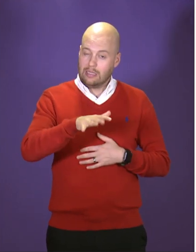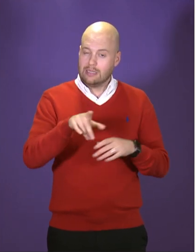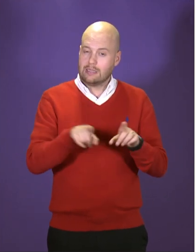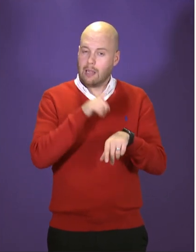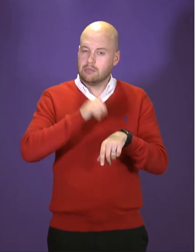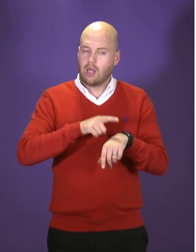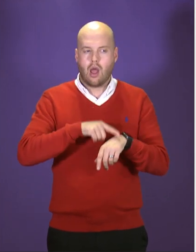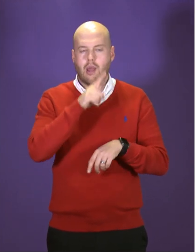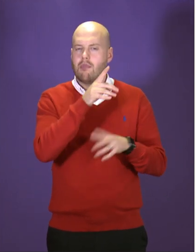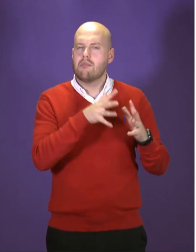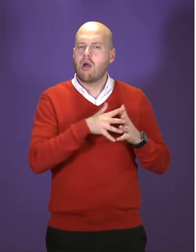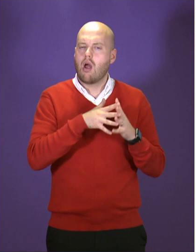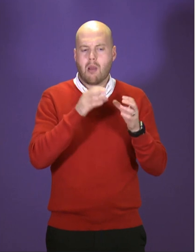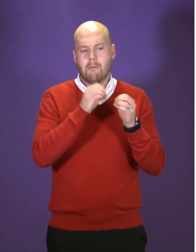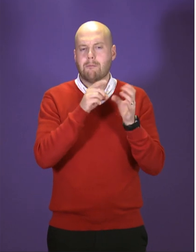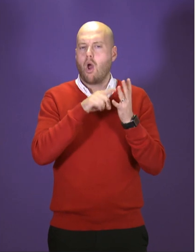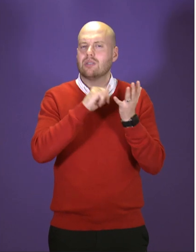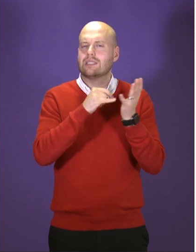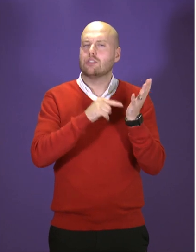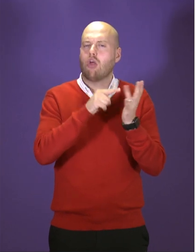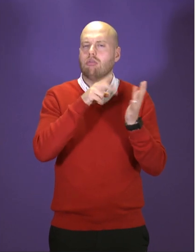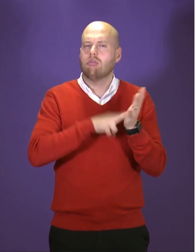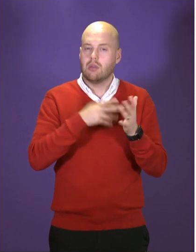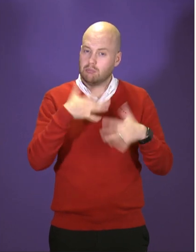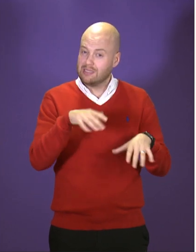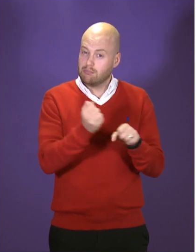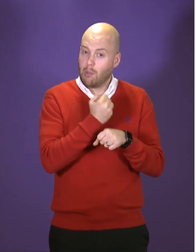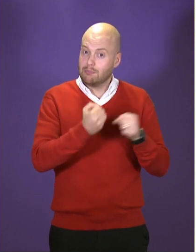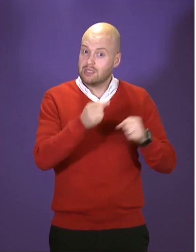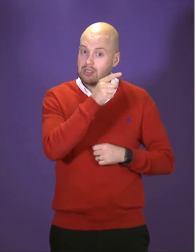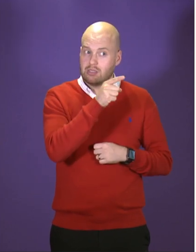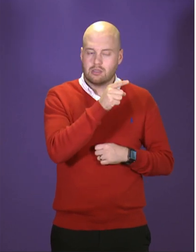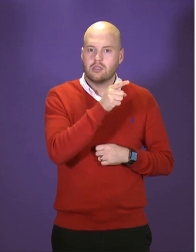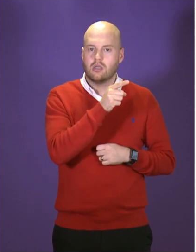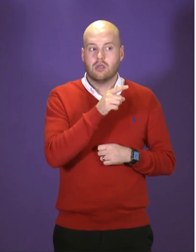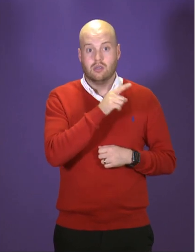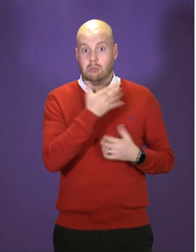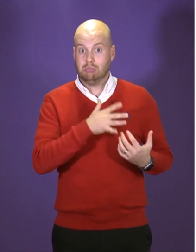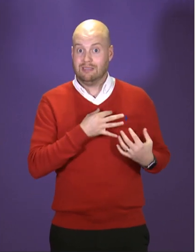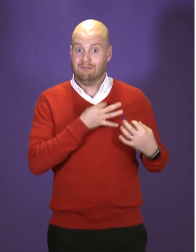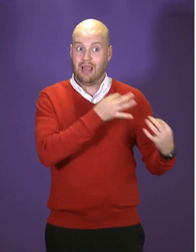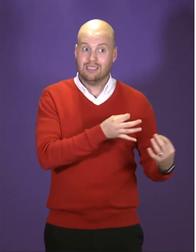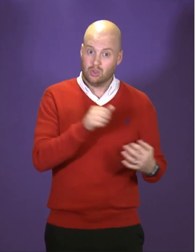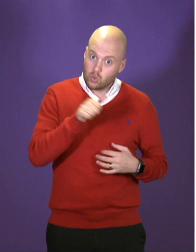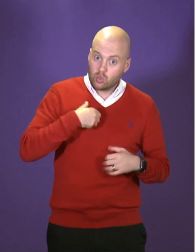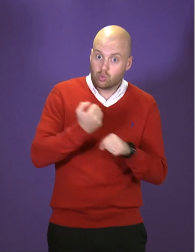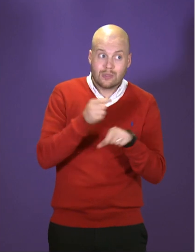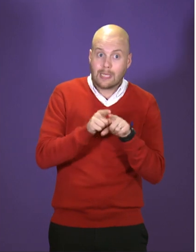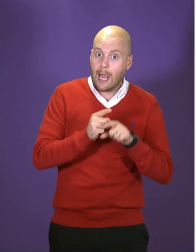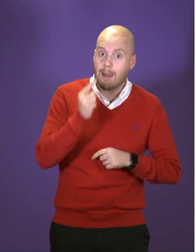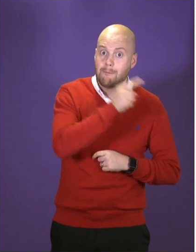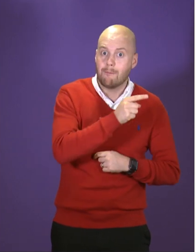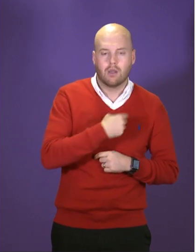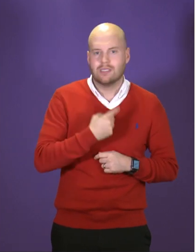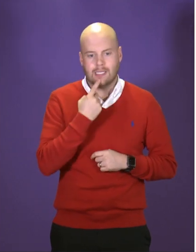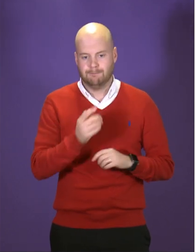bombings in Boston, connected with us to say, could we do the same thing in Boston? I immediately said no. I said Homeland Security would never allow it,